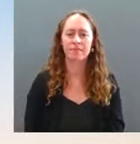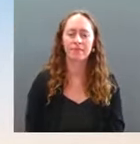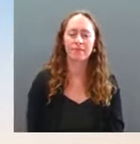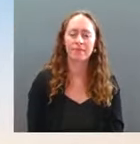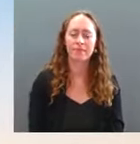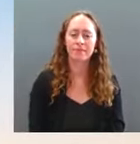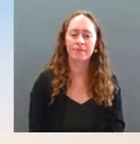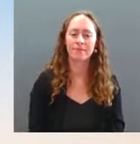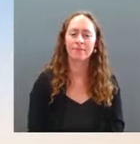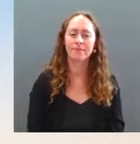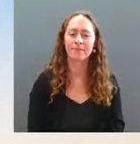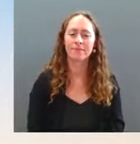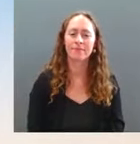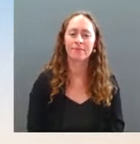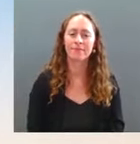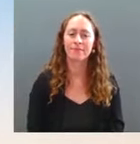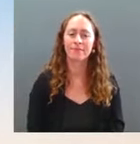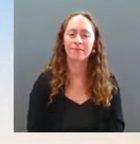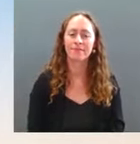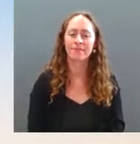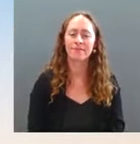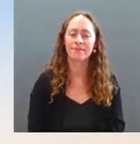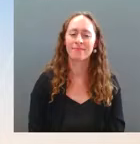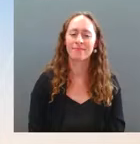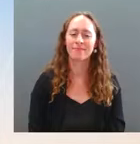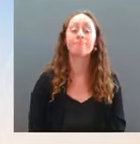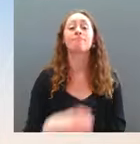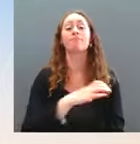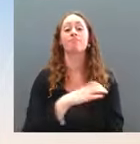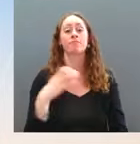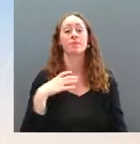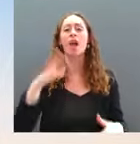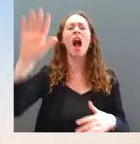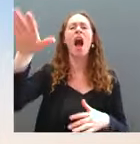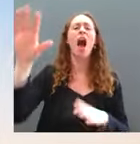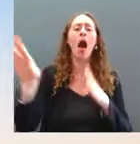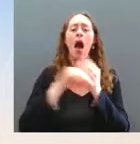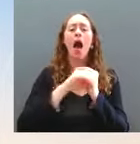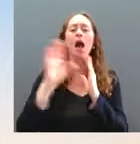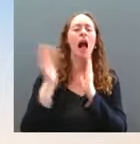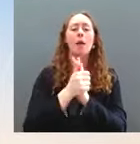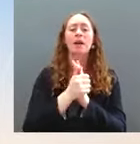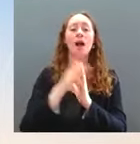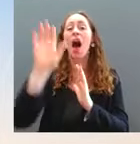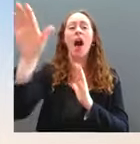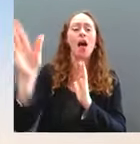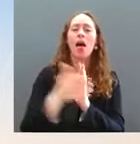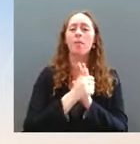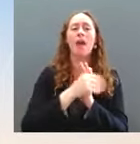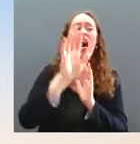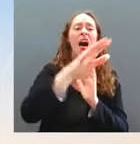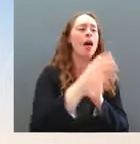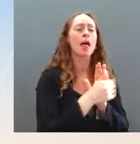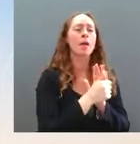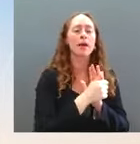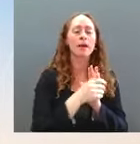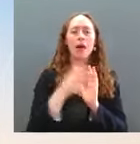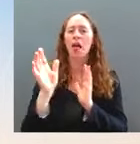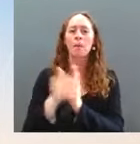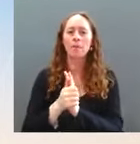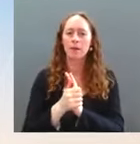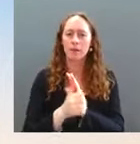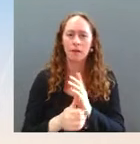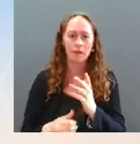Title 42. Yesterday you said they decided to move the goalposts and that the White House is questioning whether Republicans are acting in good faith or if they're just